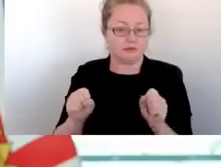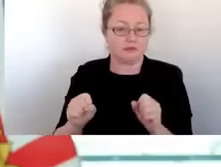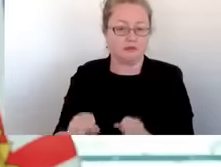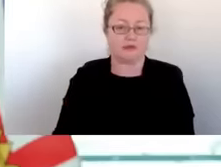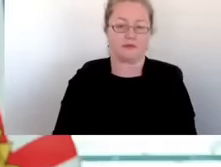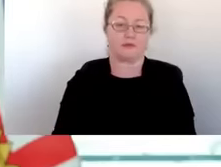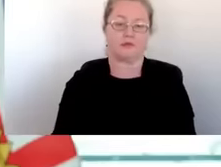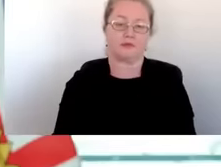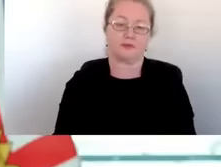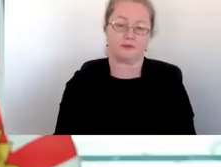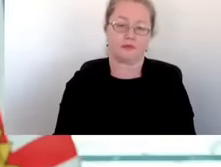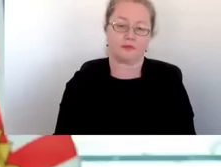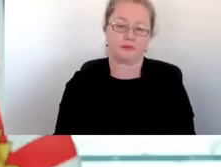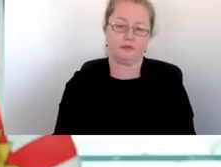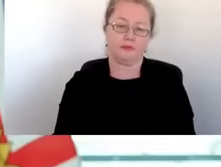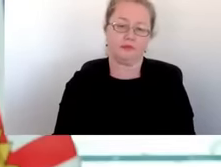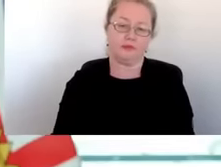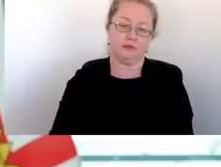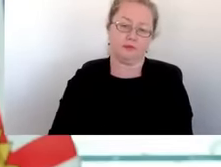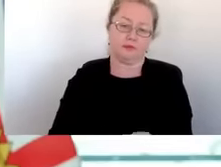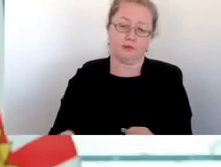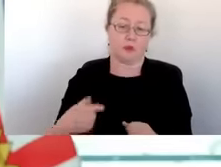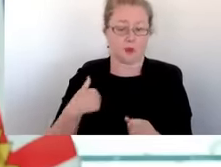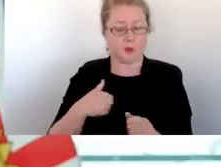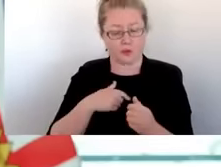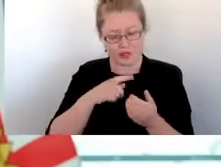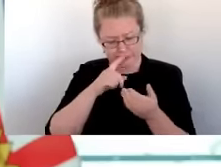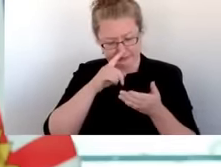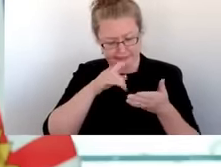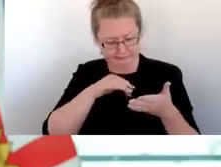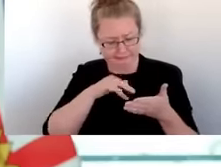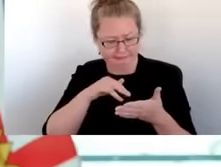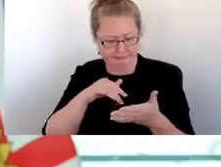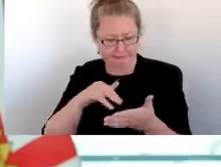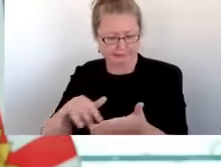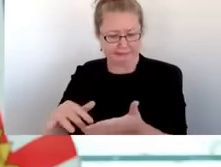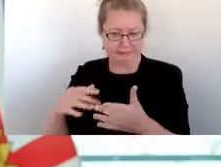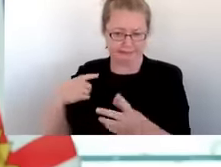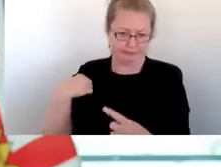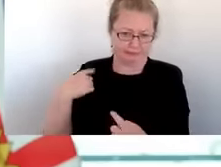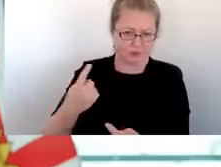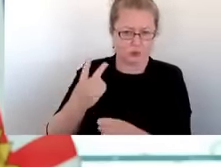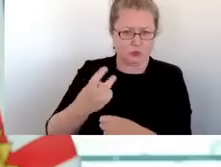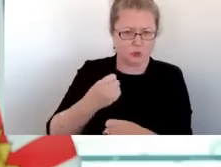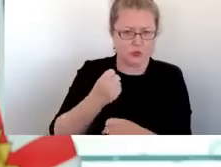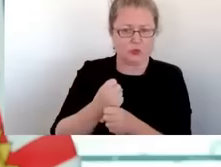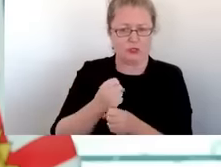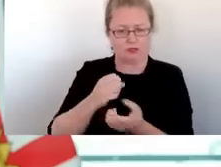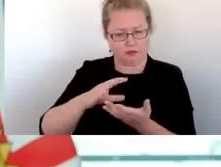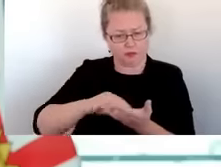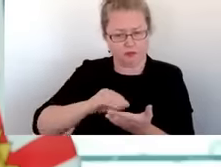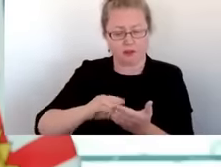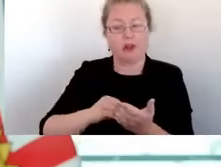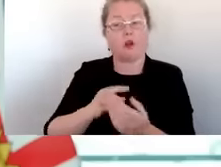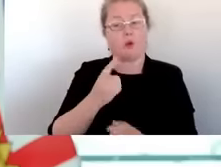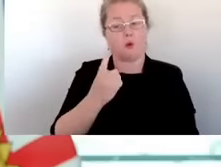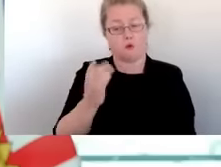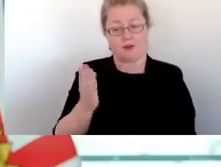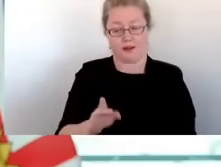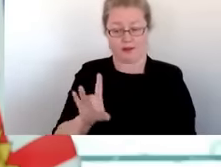That as many as 1 in 8 people, and this is from data that was done here in Canada and also in other parts of the world, who